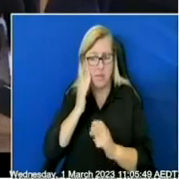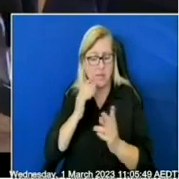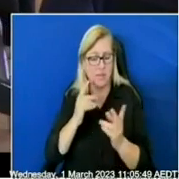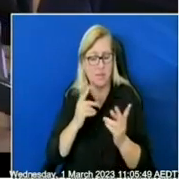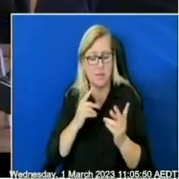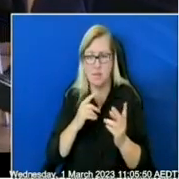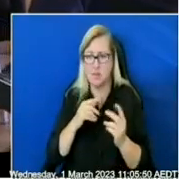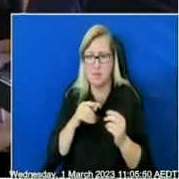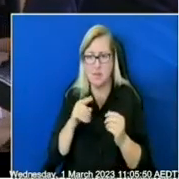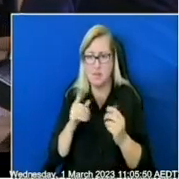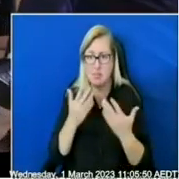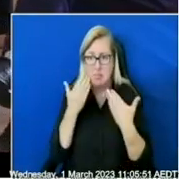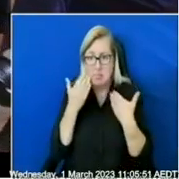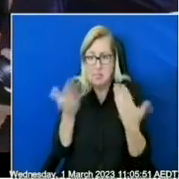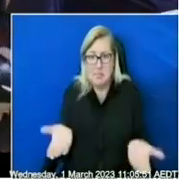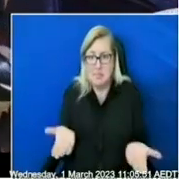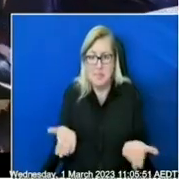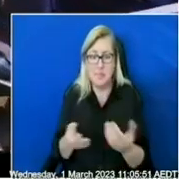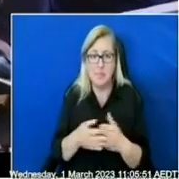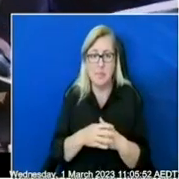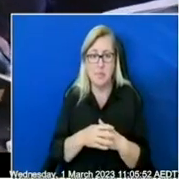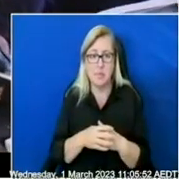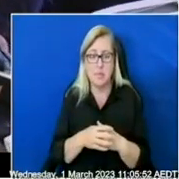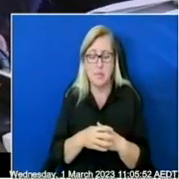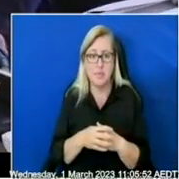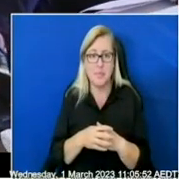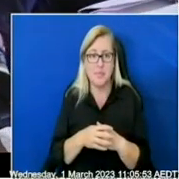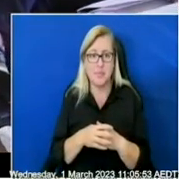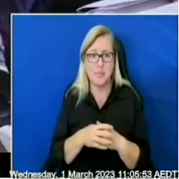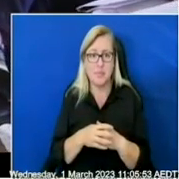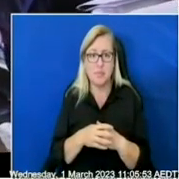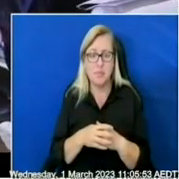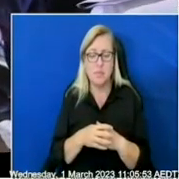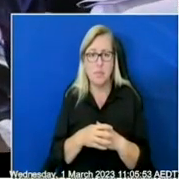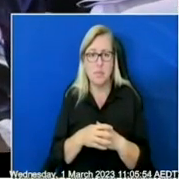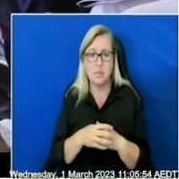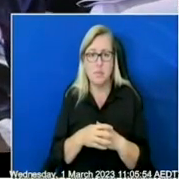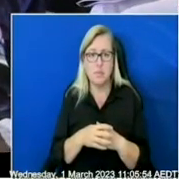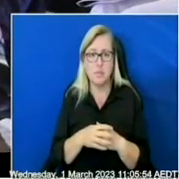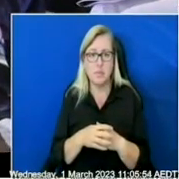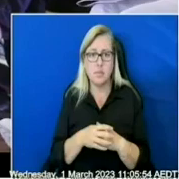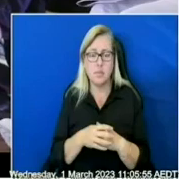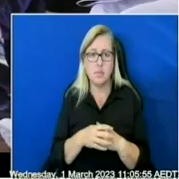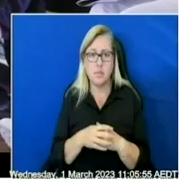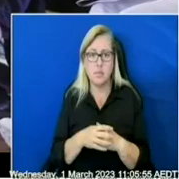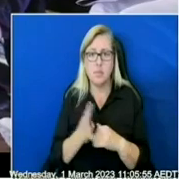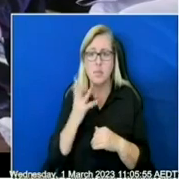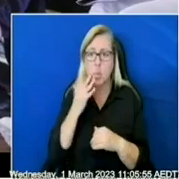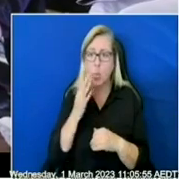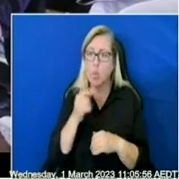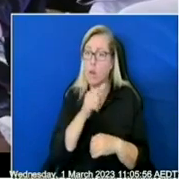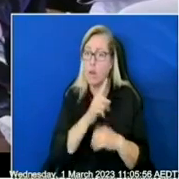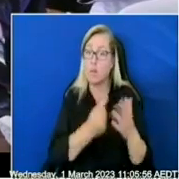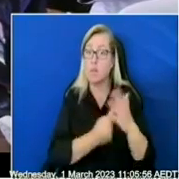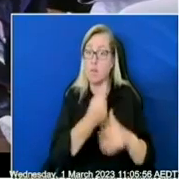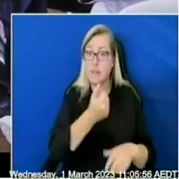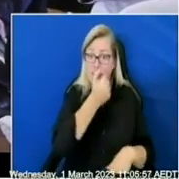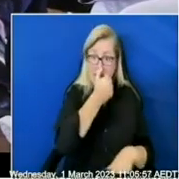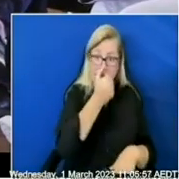and back to once they were 17 and they left